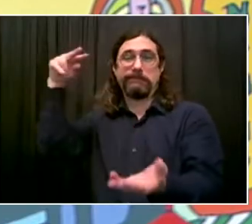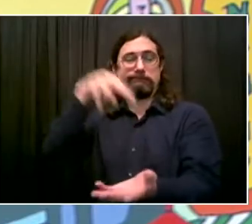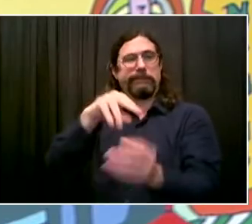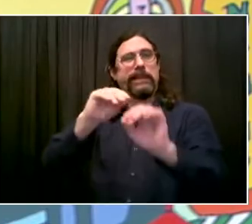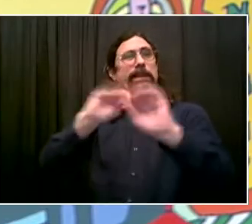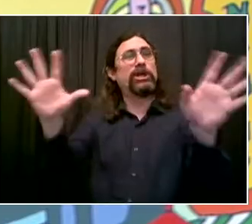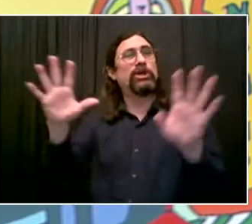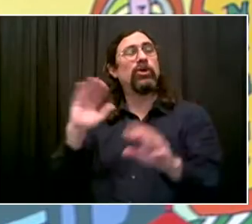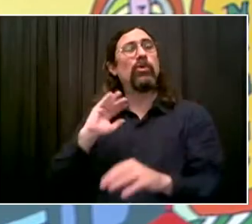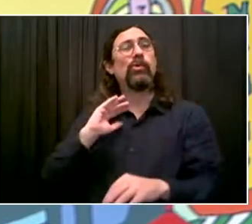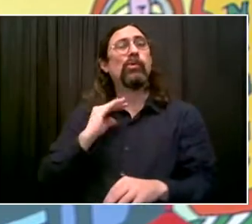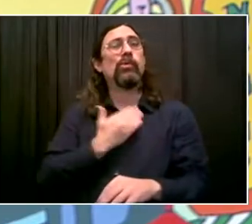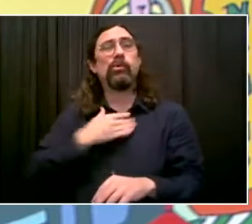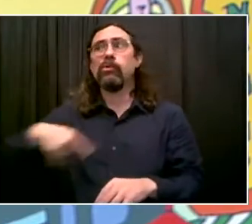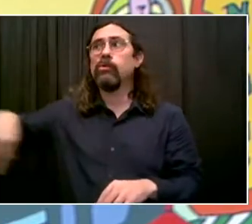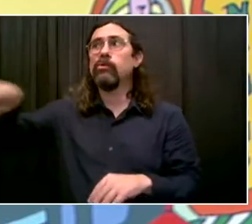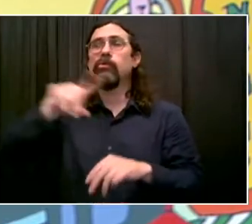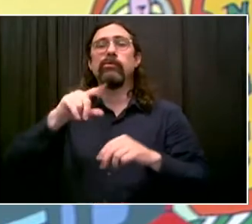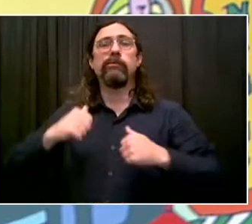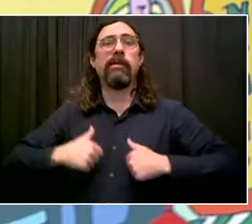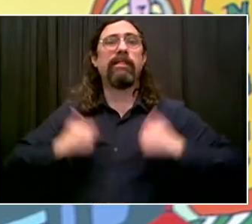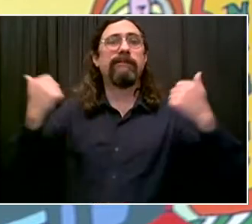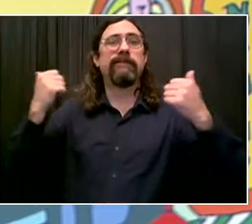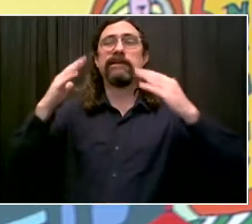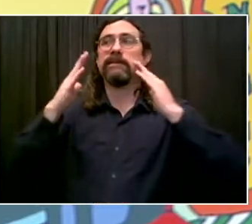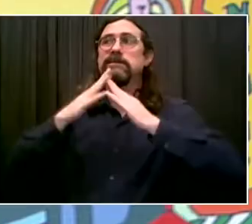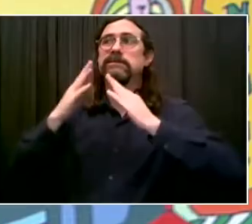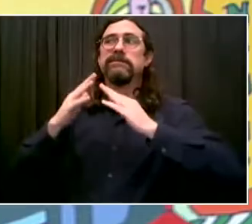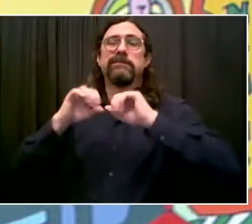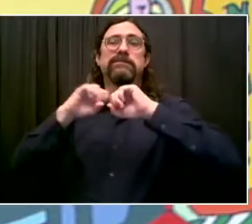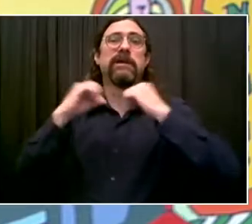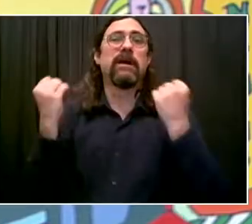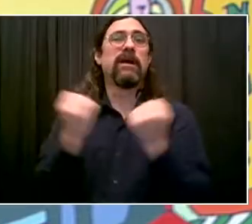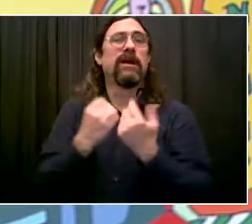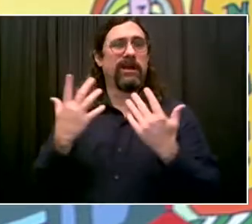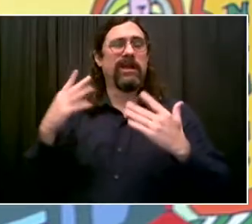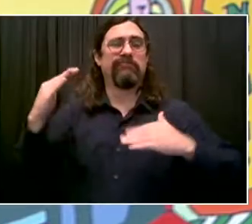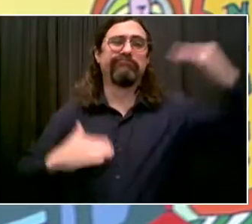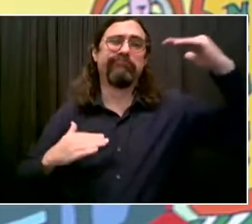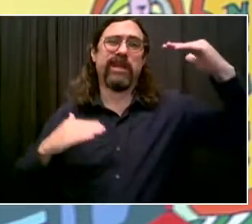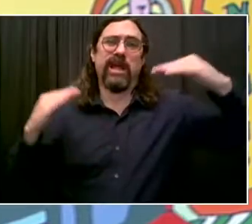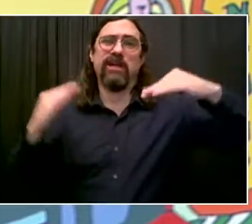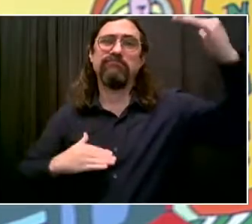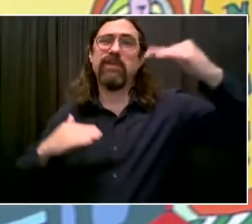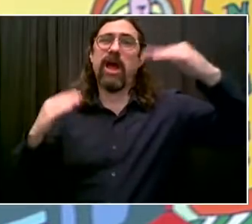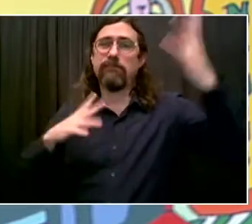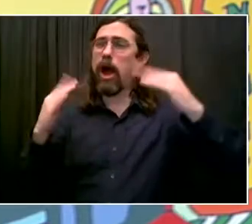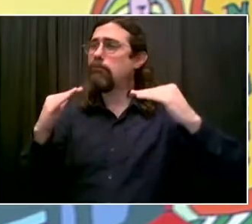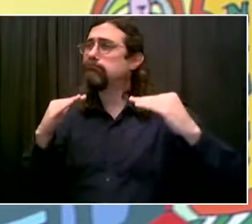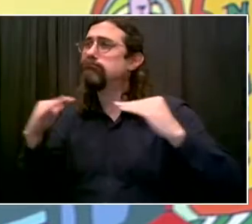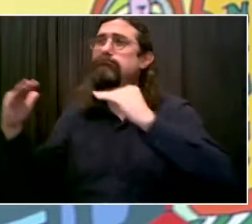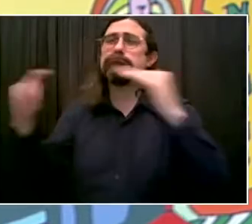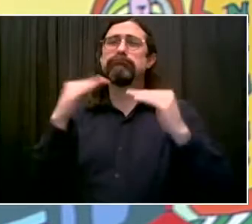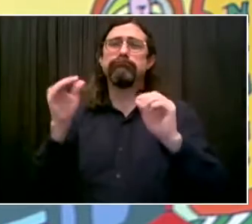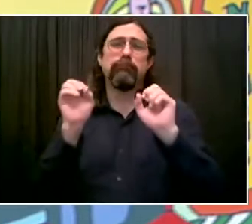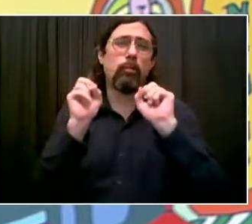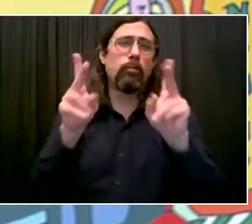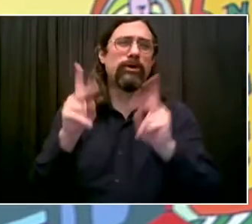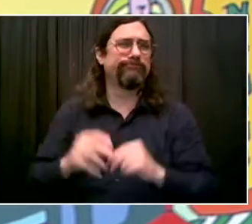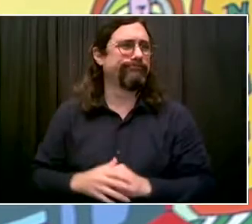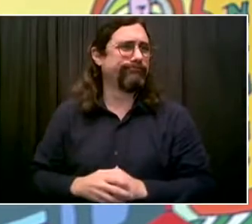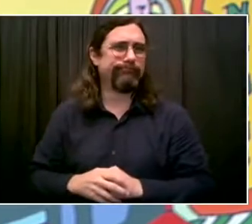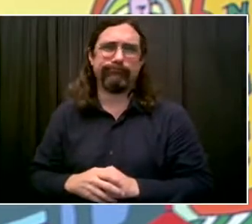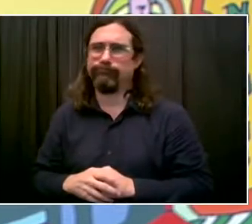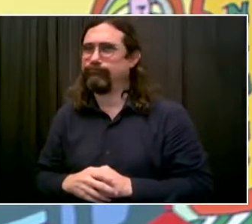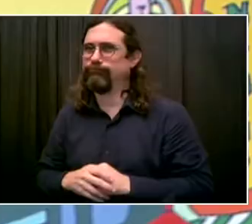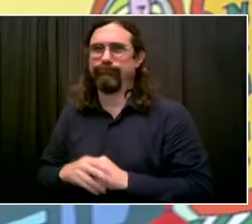redistribution. We've got to ensure that resources that used to be only in the hands of the few reach all our communities